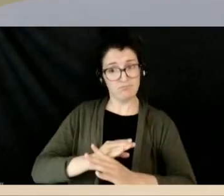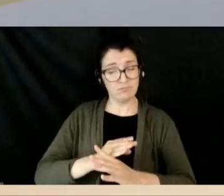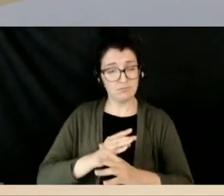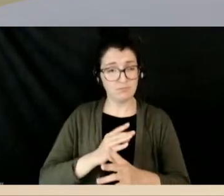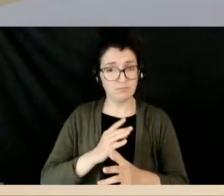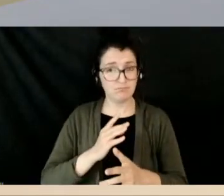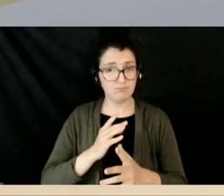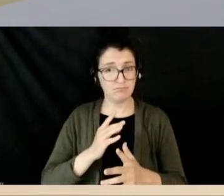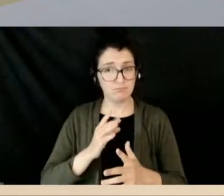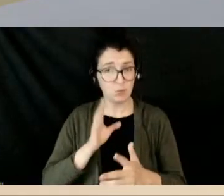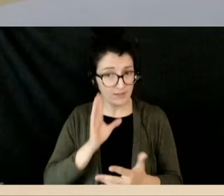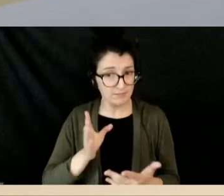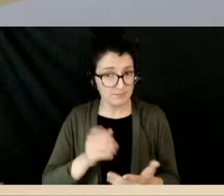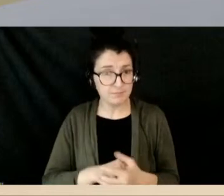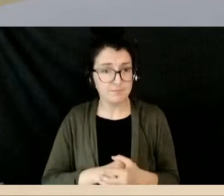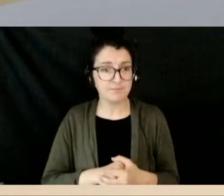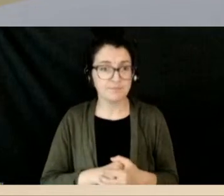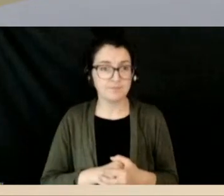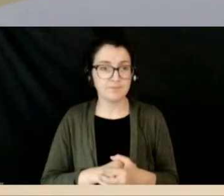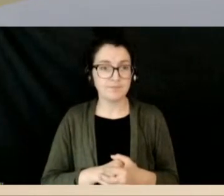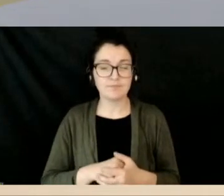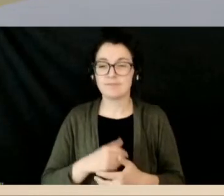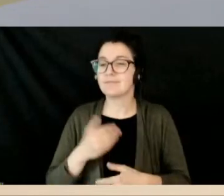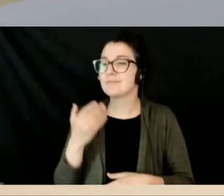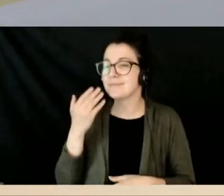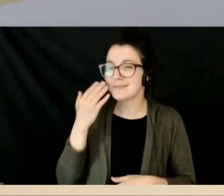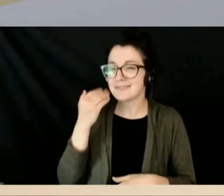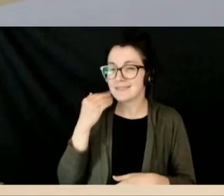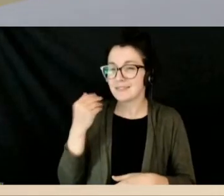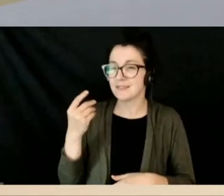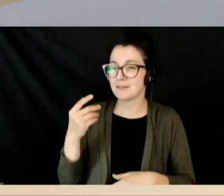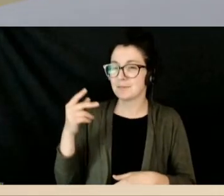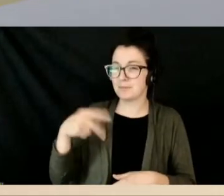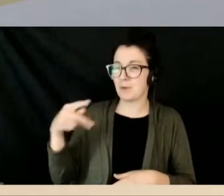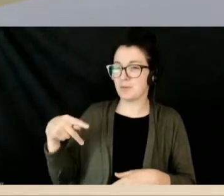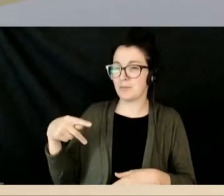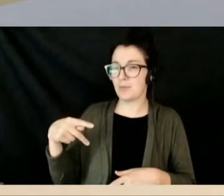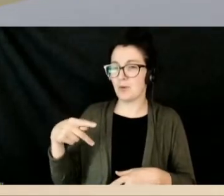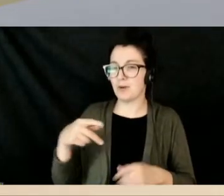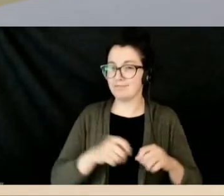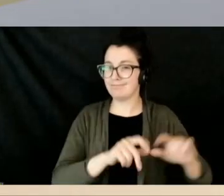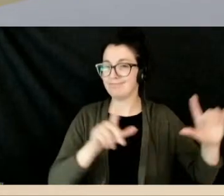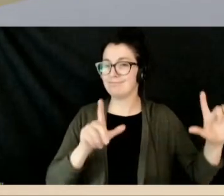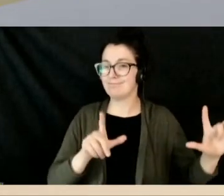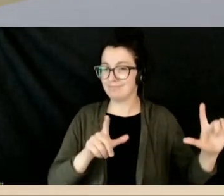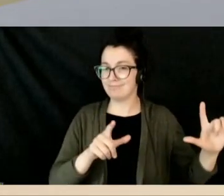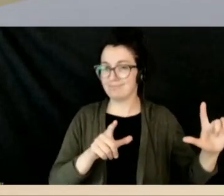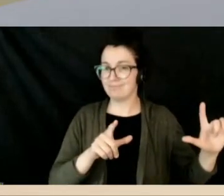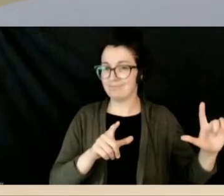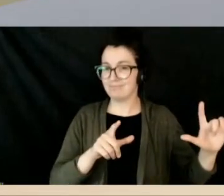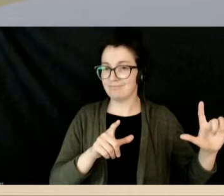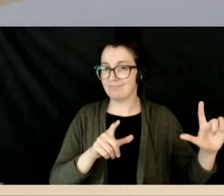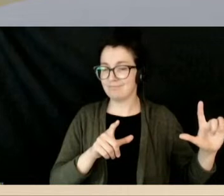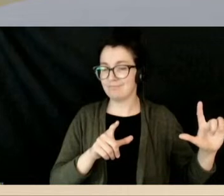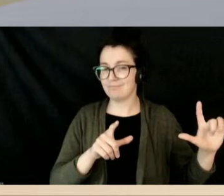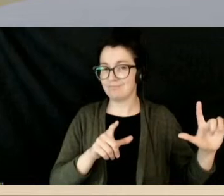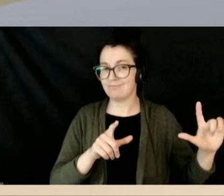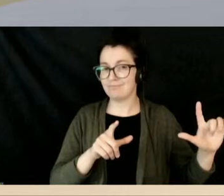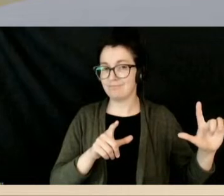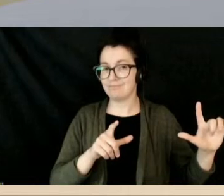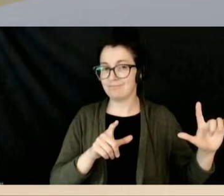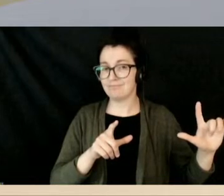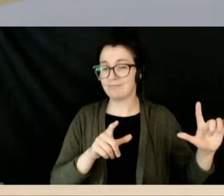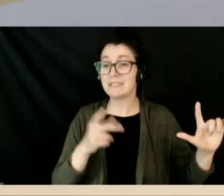Hi, I think I had one of the slides up about some of the, the evidence that we're seeing, particularly out of the